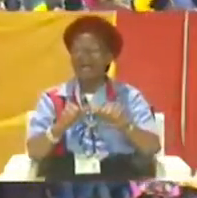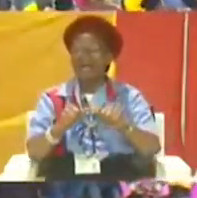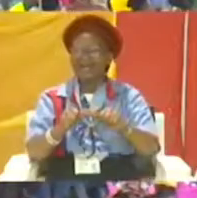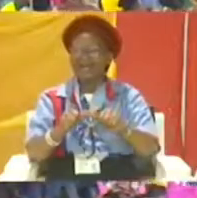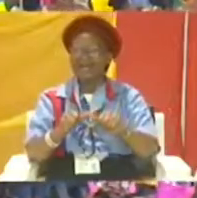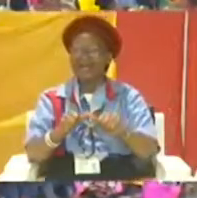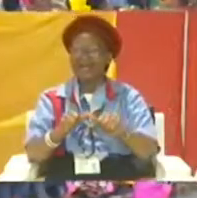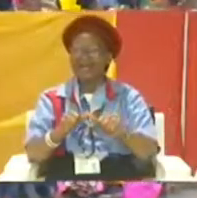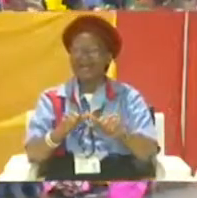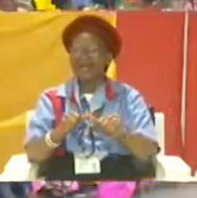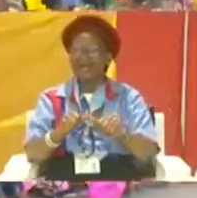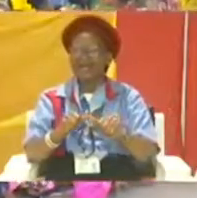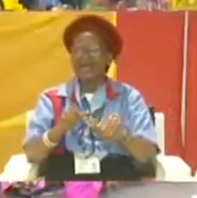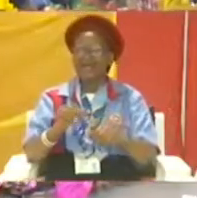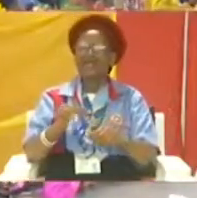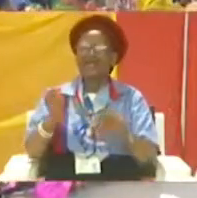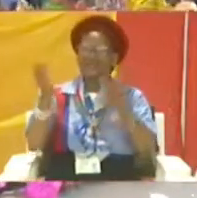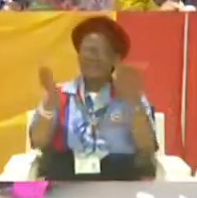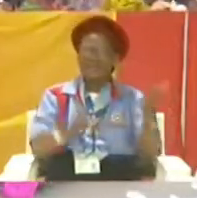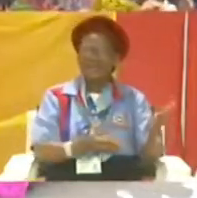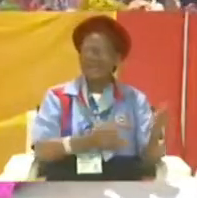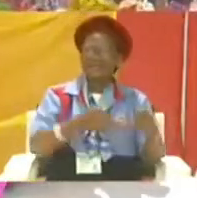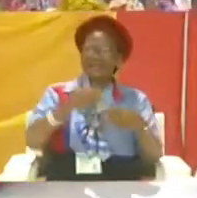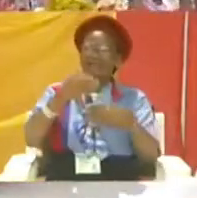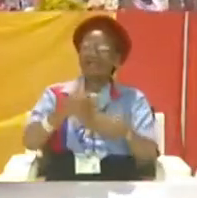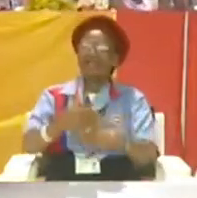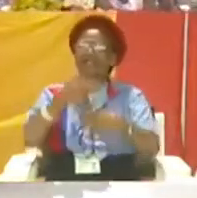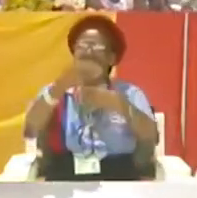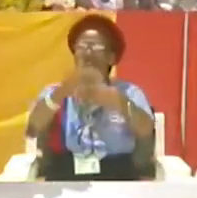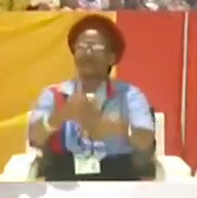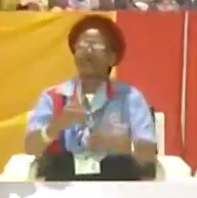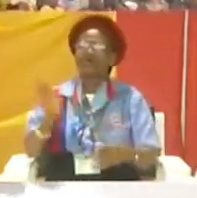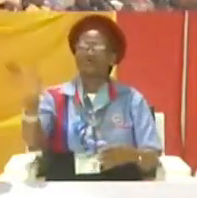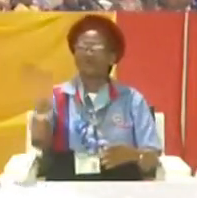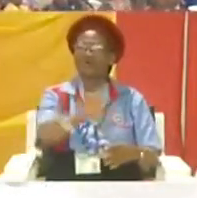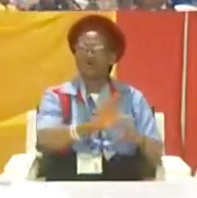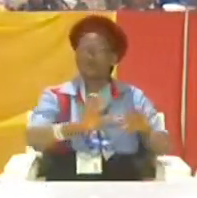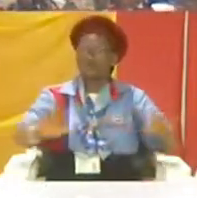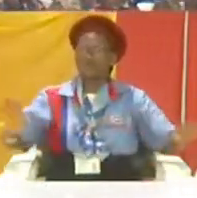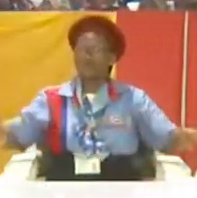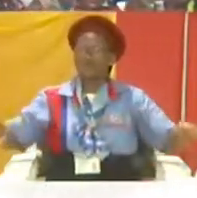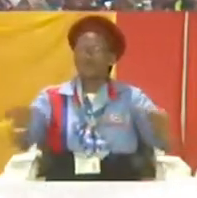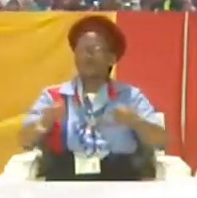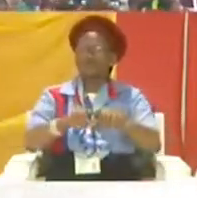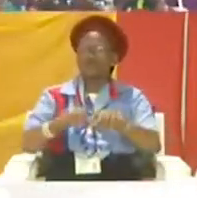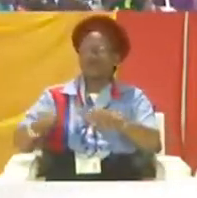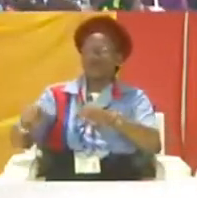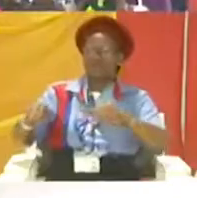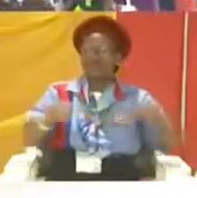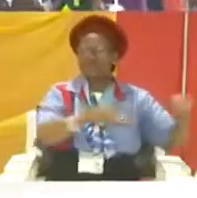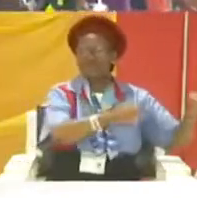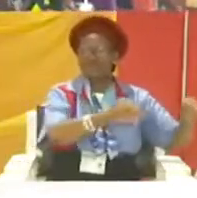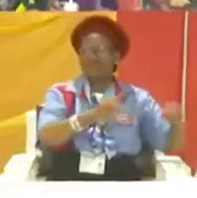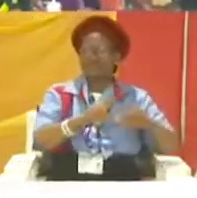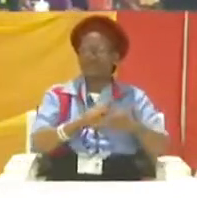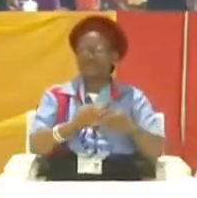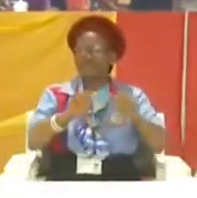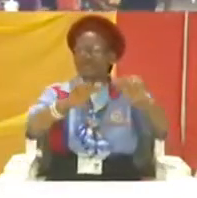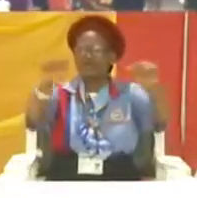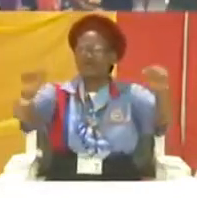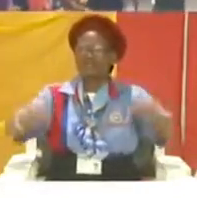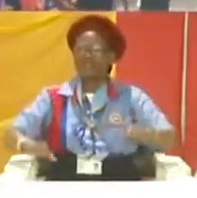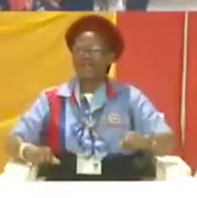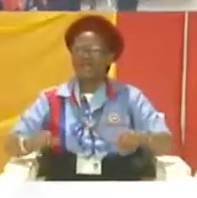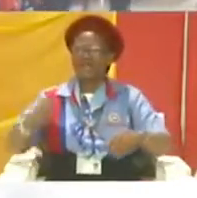take forward your children also. Move to the altar. The